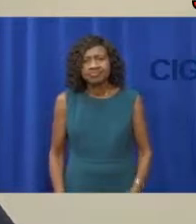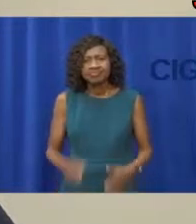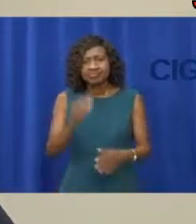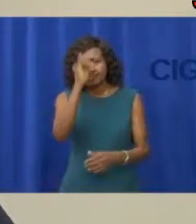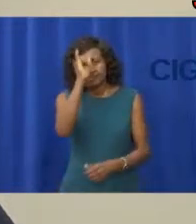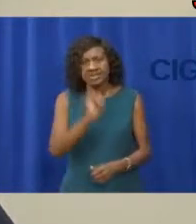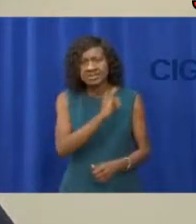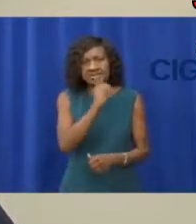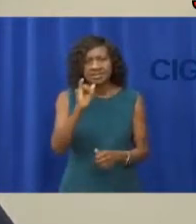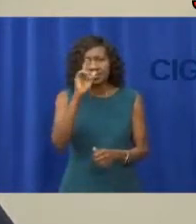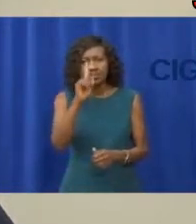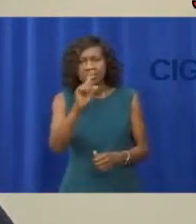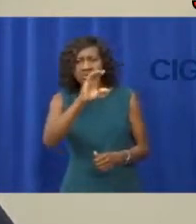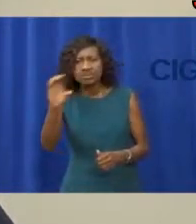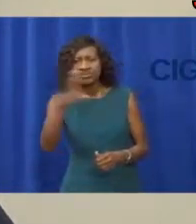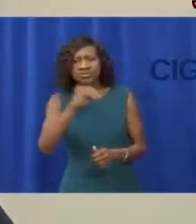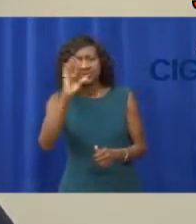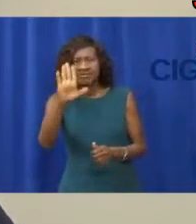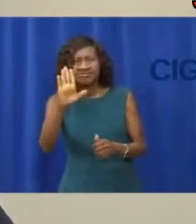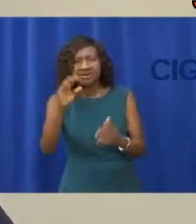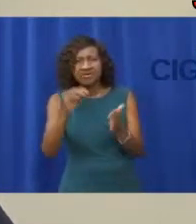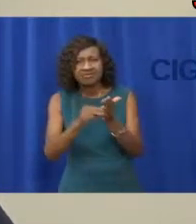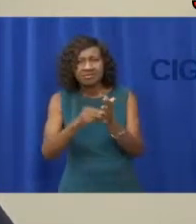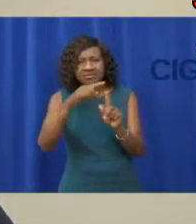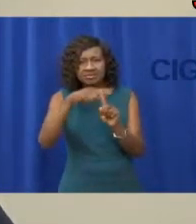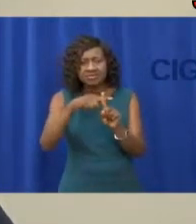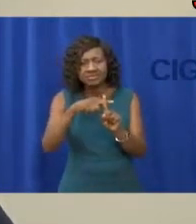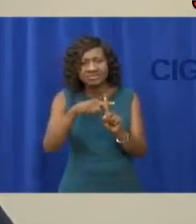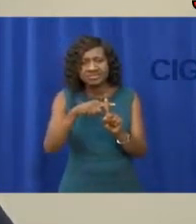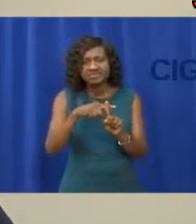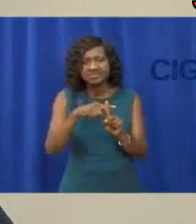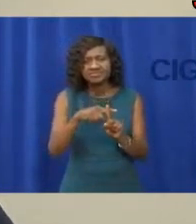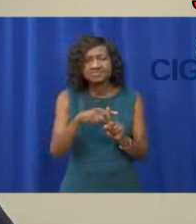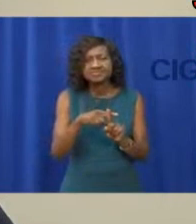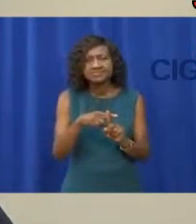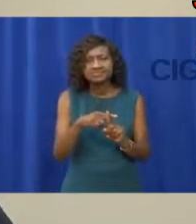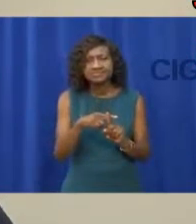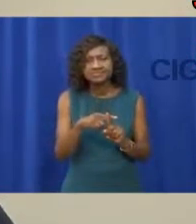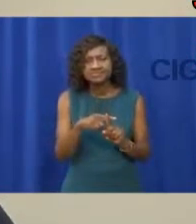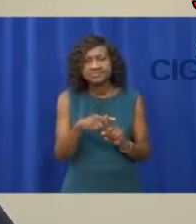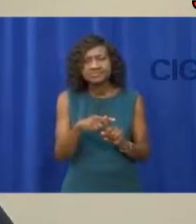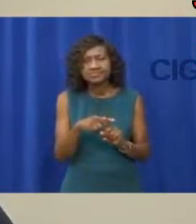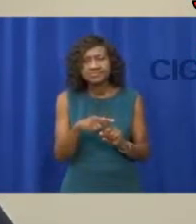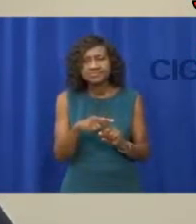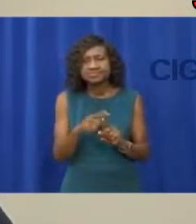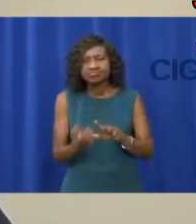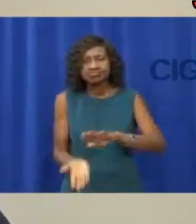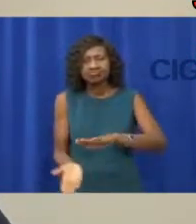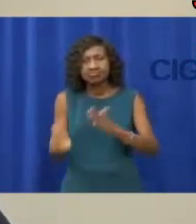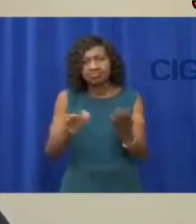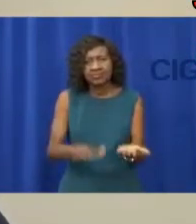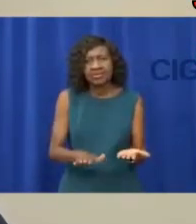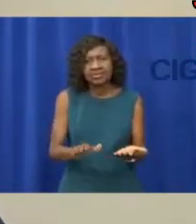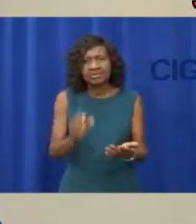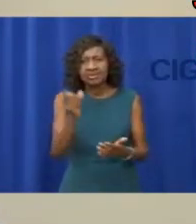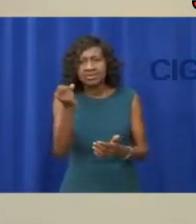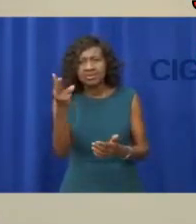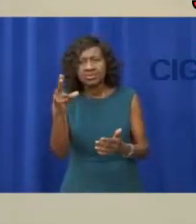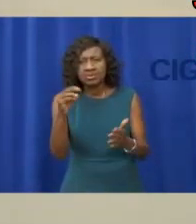Italy, 105,792 cases, up 4,053 overnight. Total deaths,